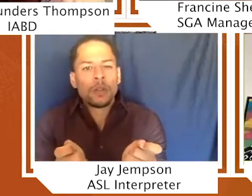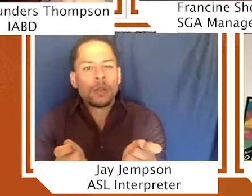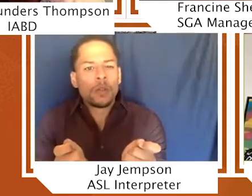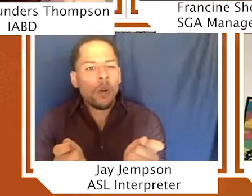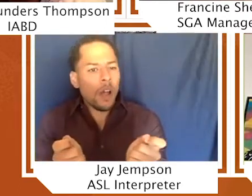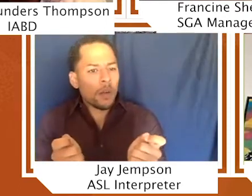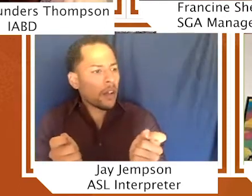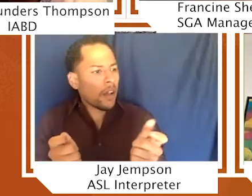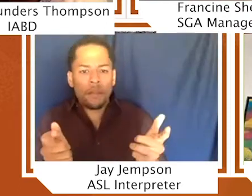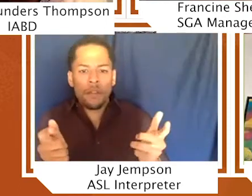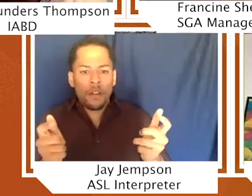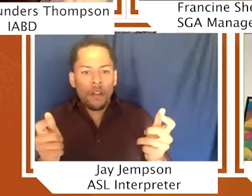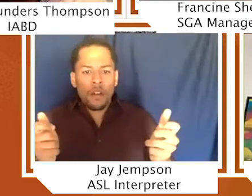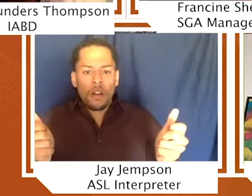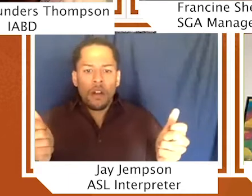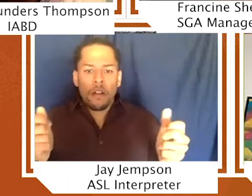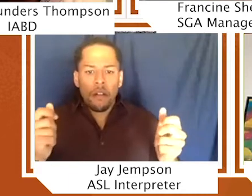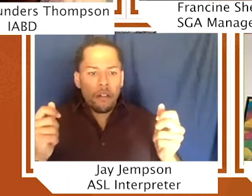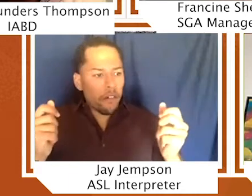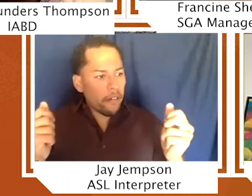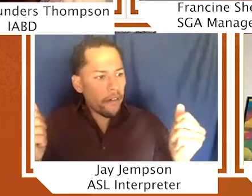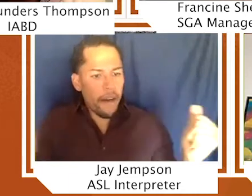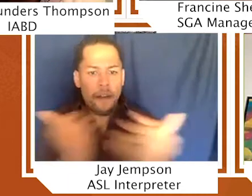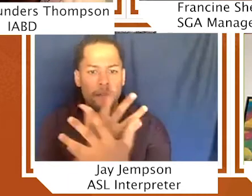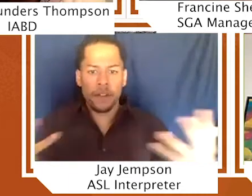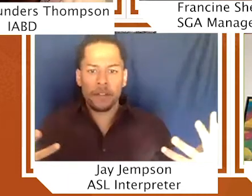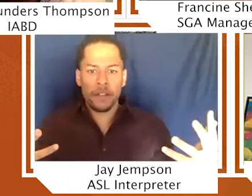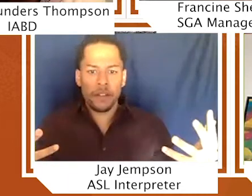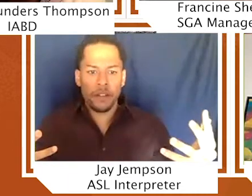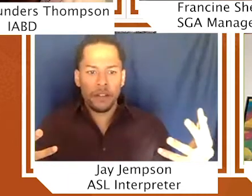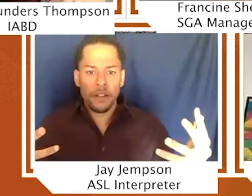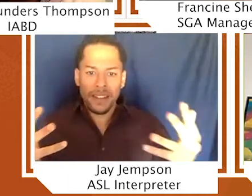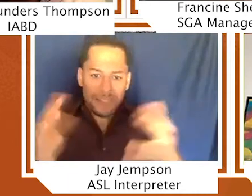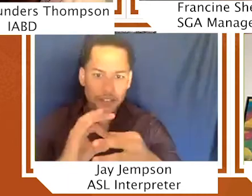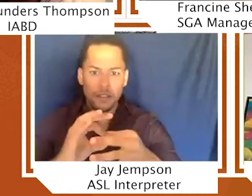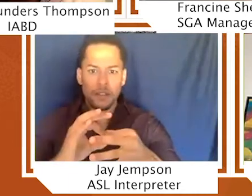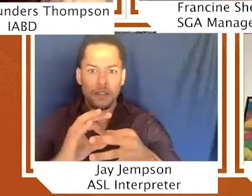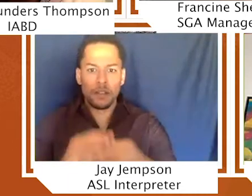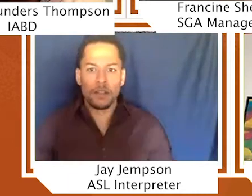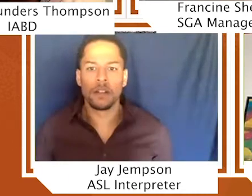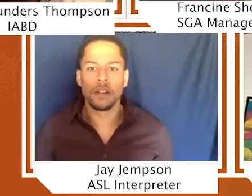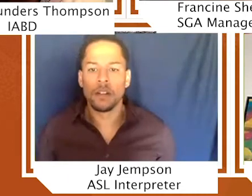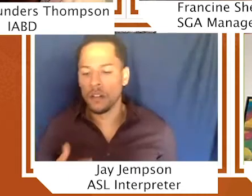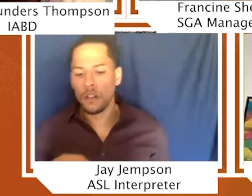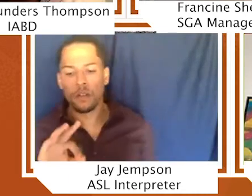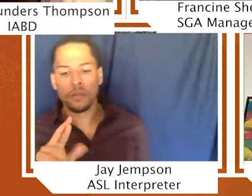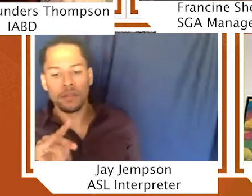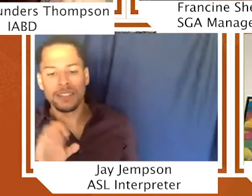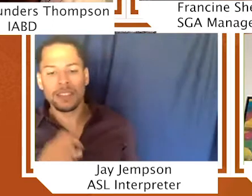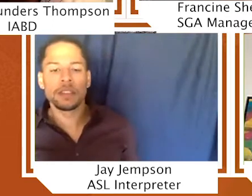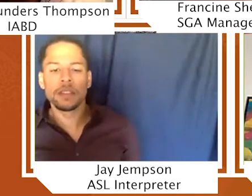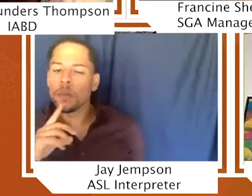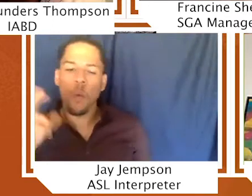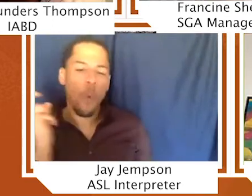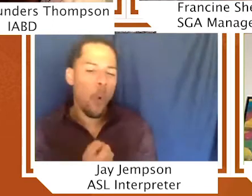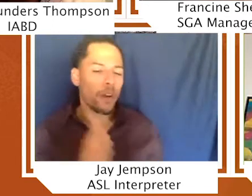Have to. And, you know, it's so hard because, and I've heard Denise say this before, it's like,